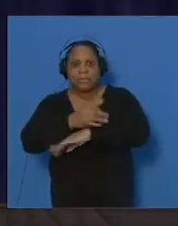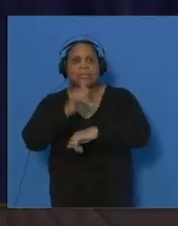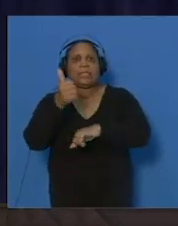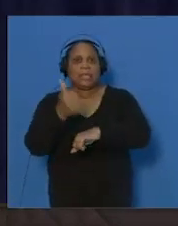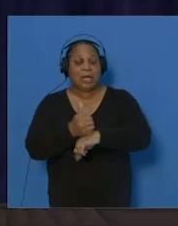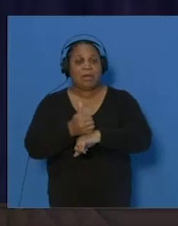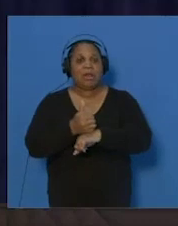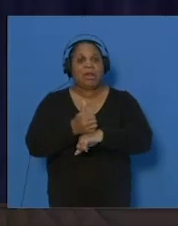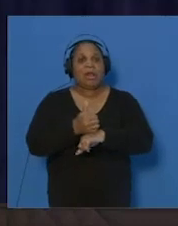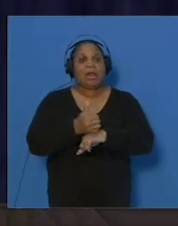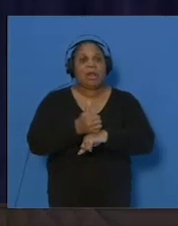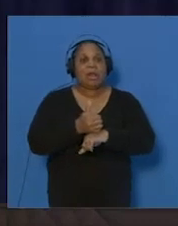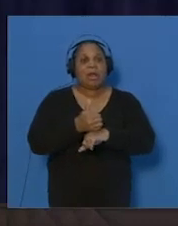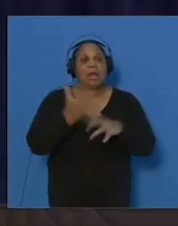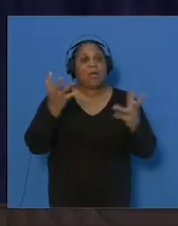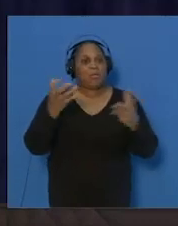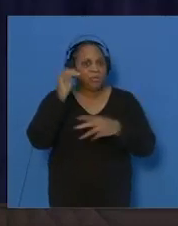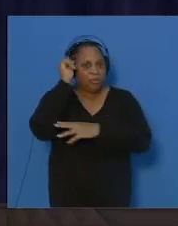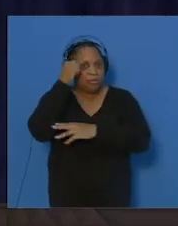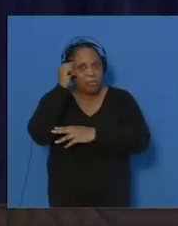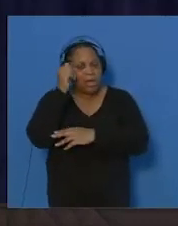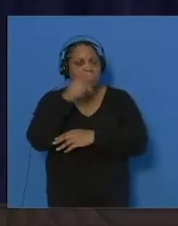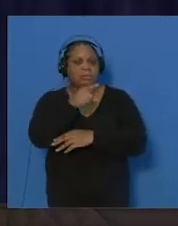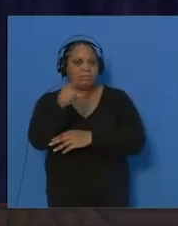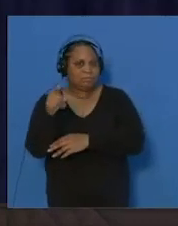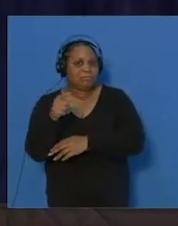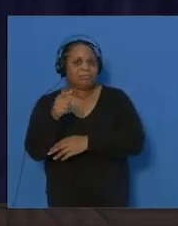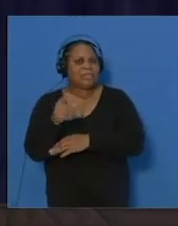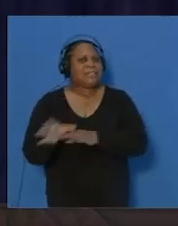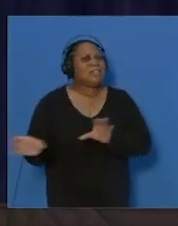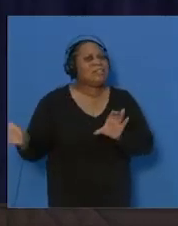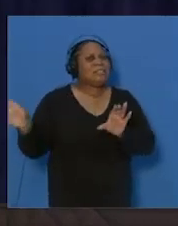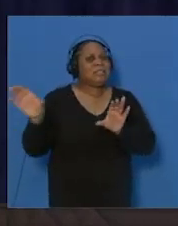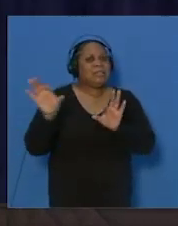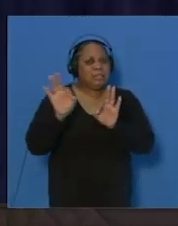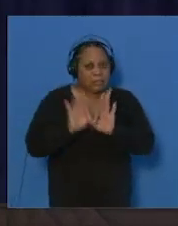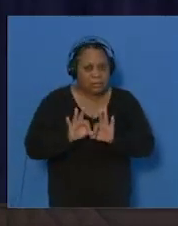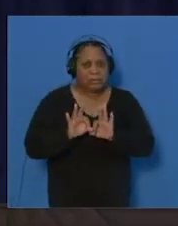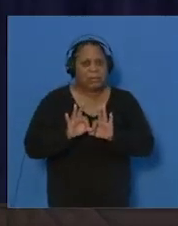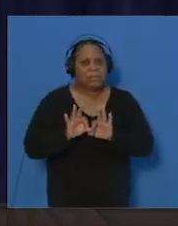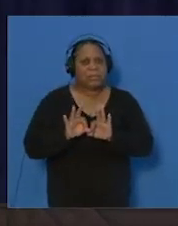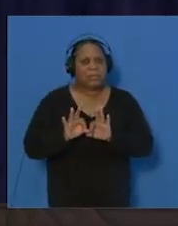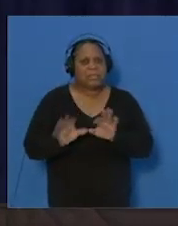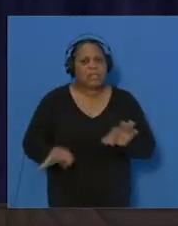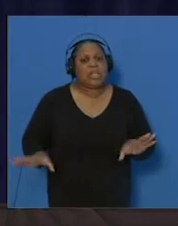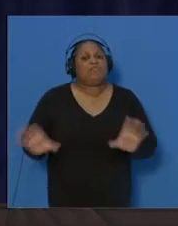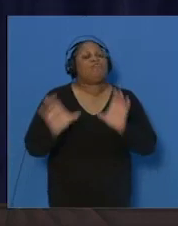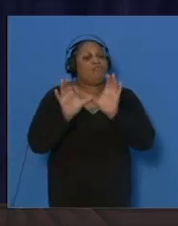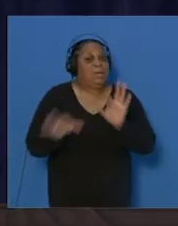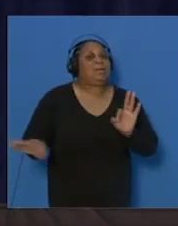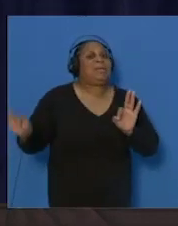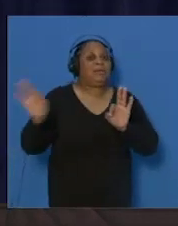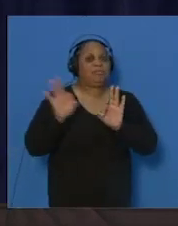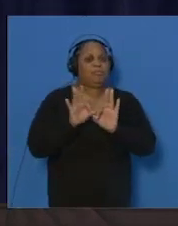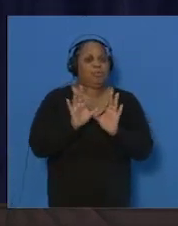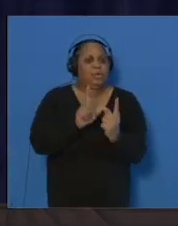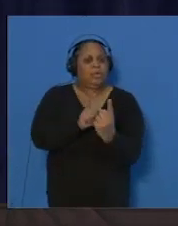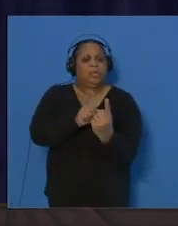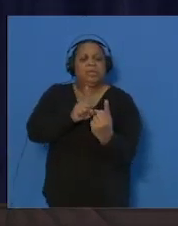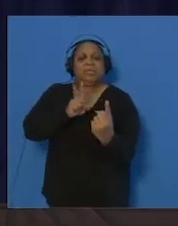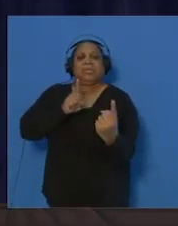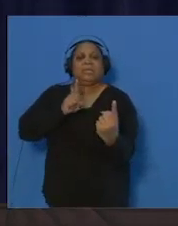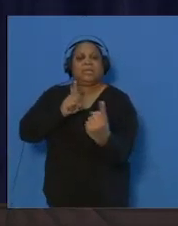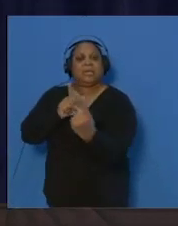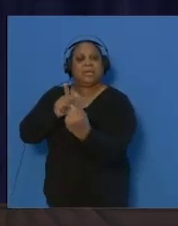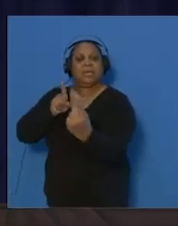to leave you all with this, a reminder that it is critically important that you maintain your physical distance.